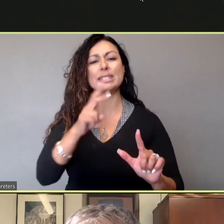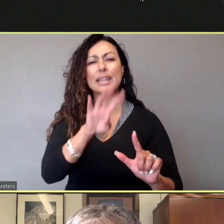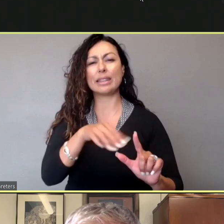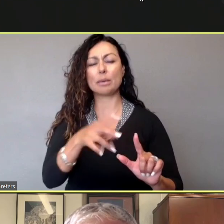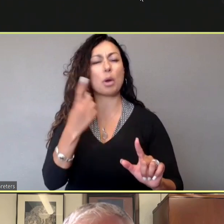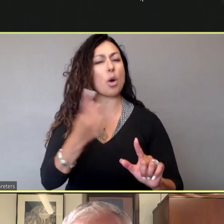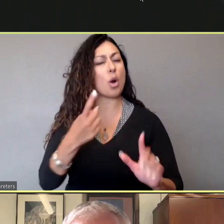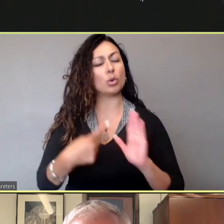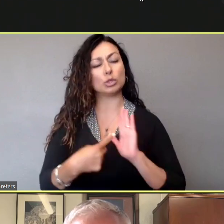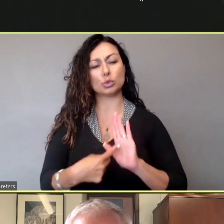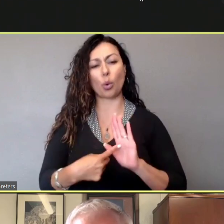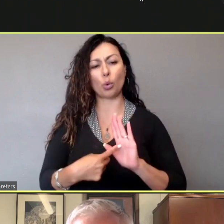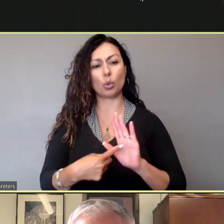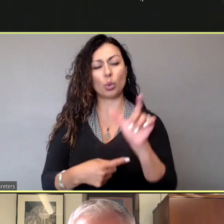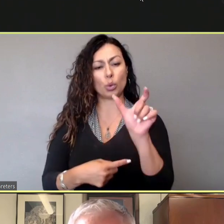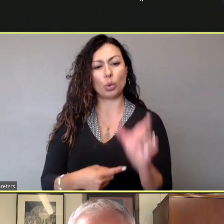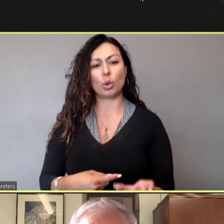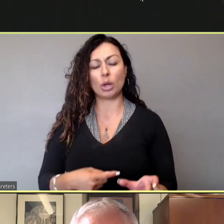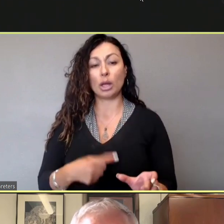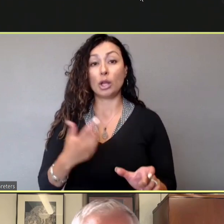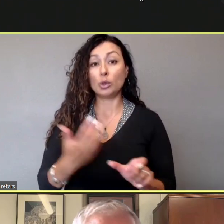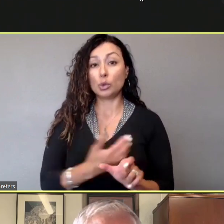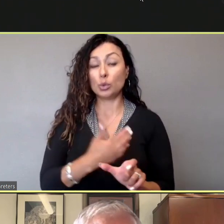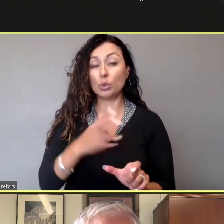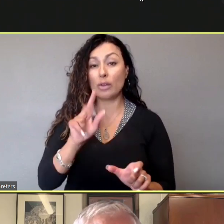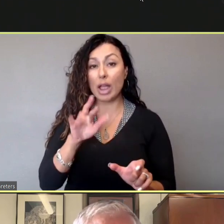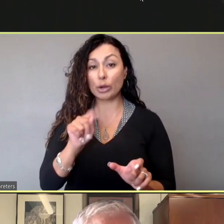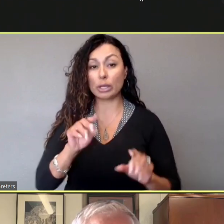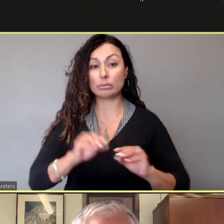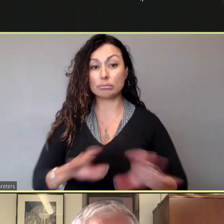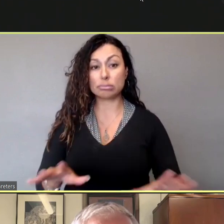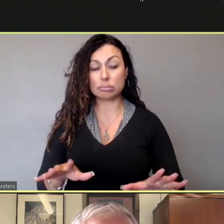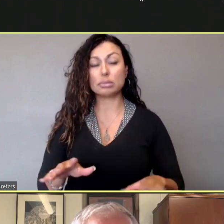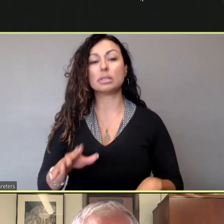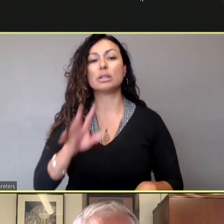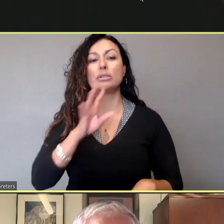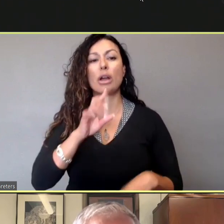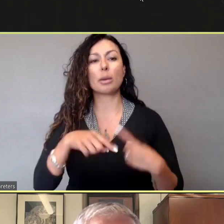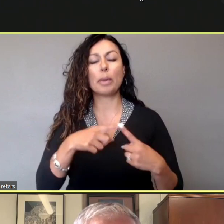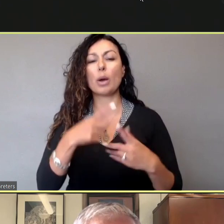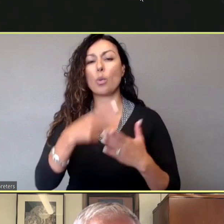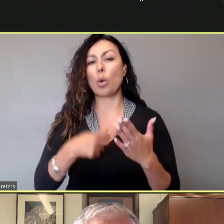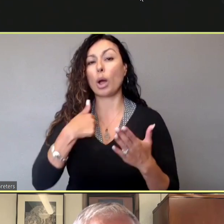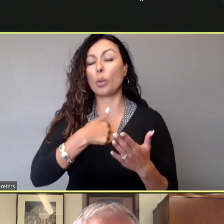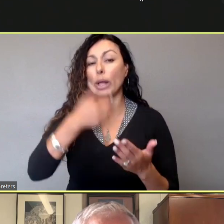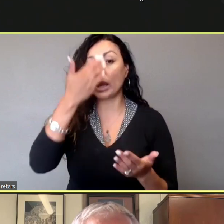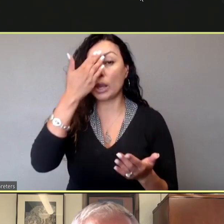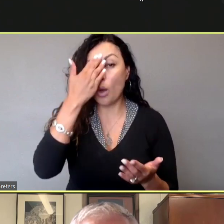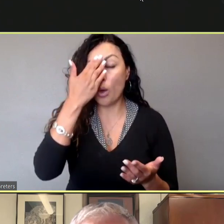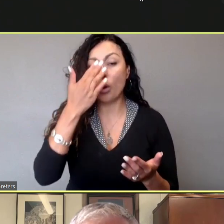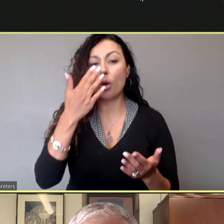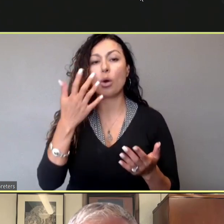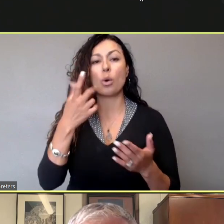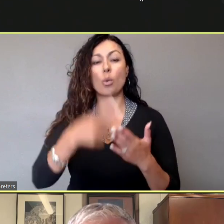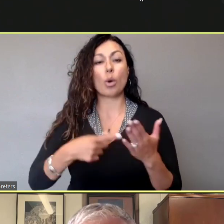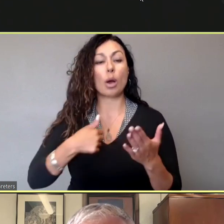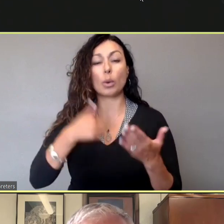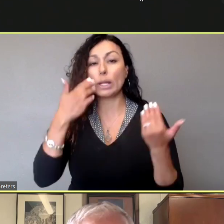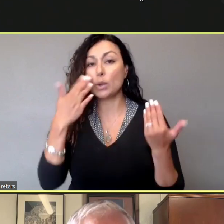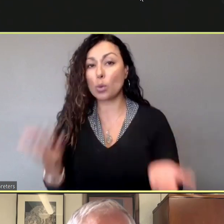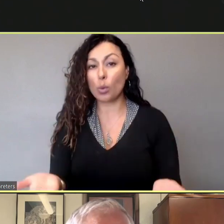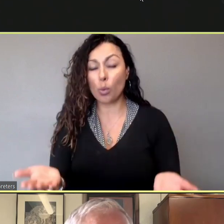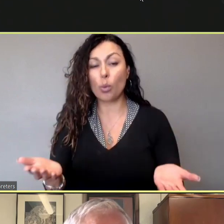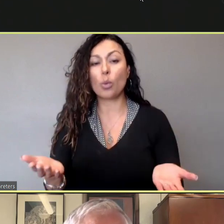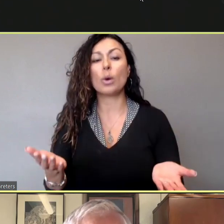show you about when a new variant comes out, talks about what we know and what we don't know.